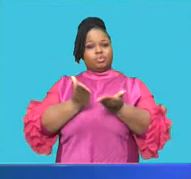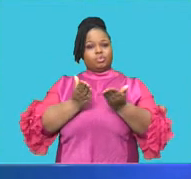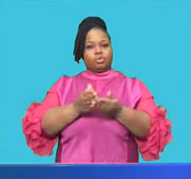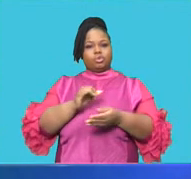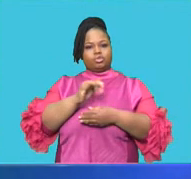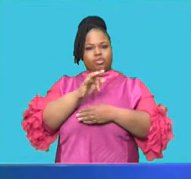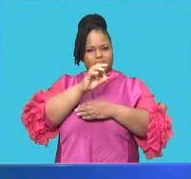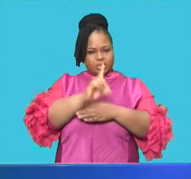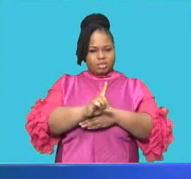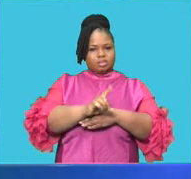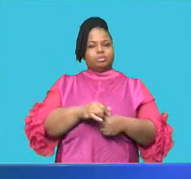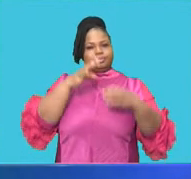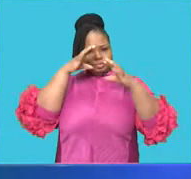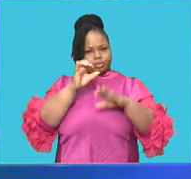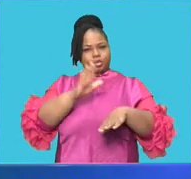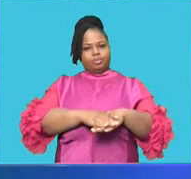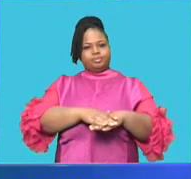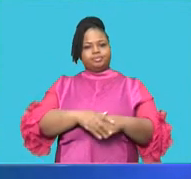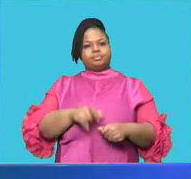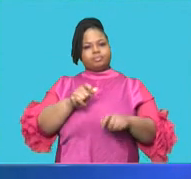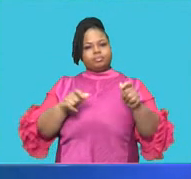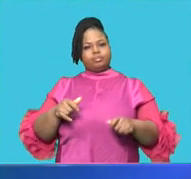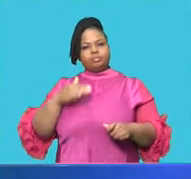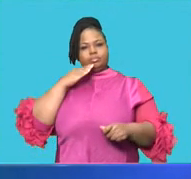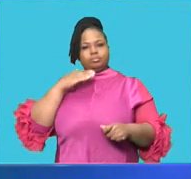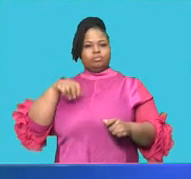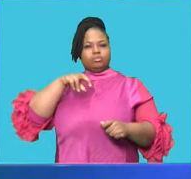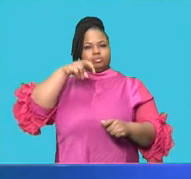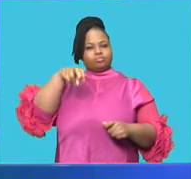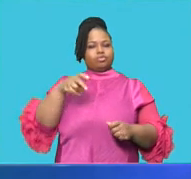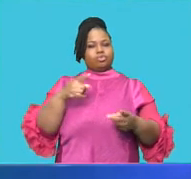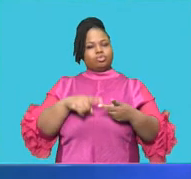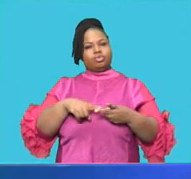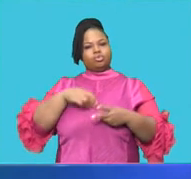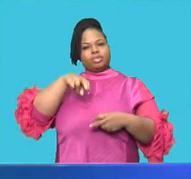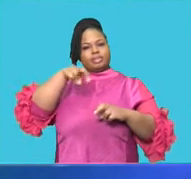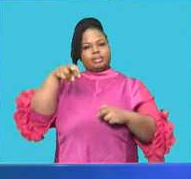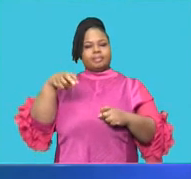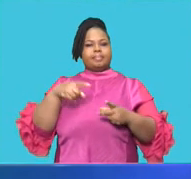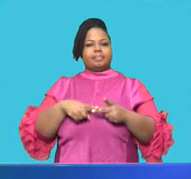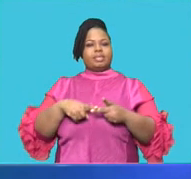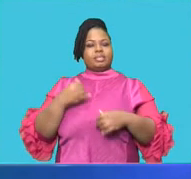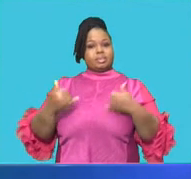Osren desizo kipelagewezo ngenisa izvagash ngoong jalo wenezo kunebelega Umyanga